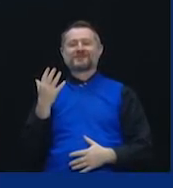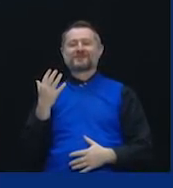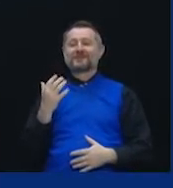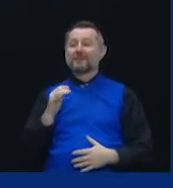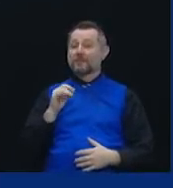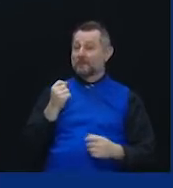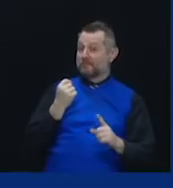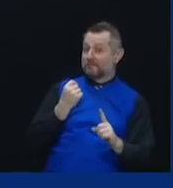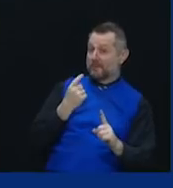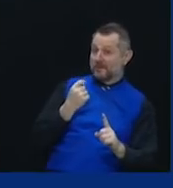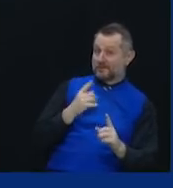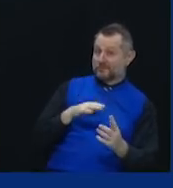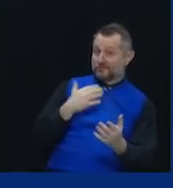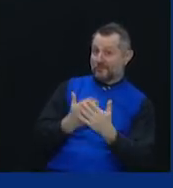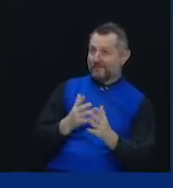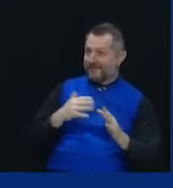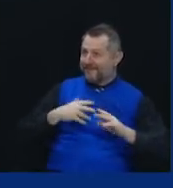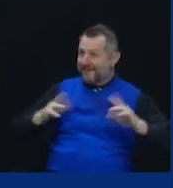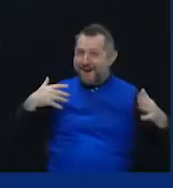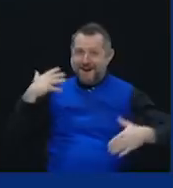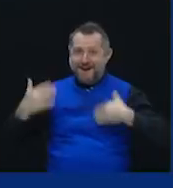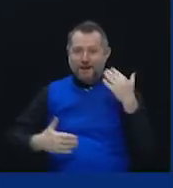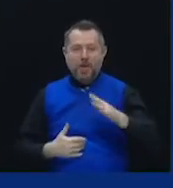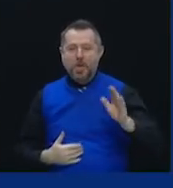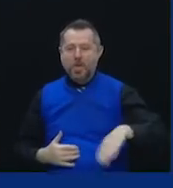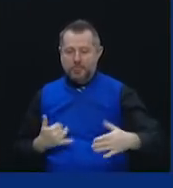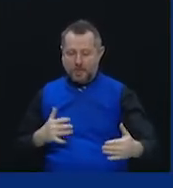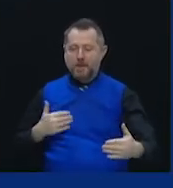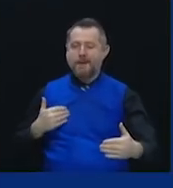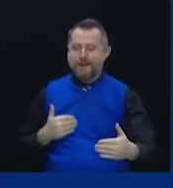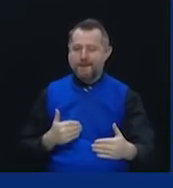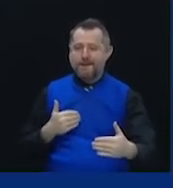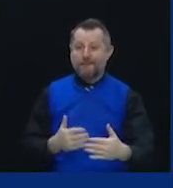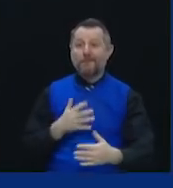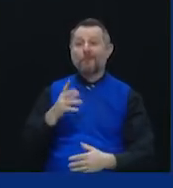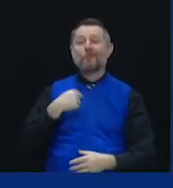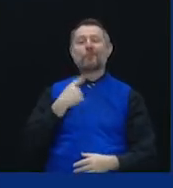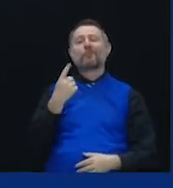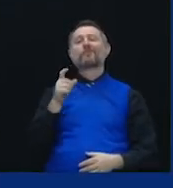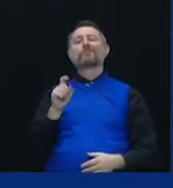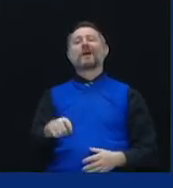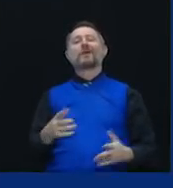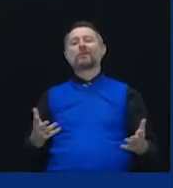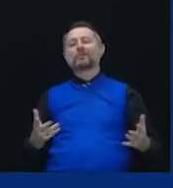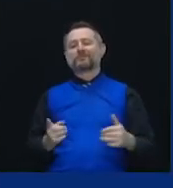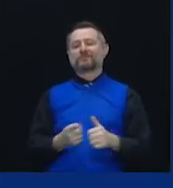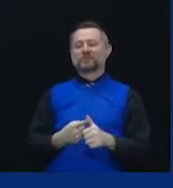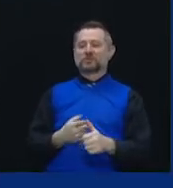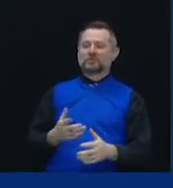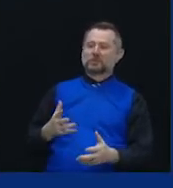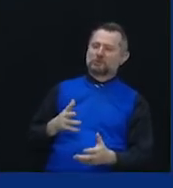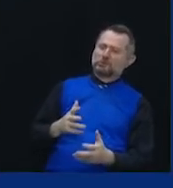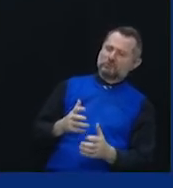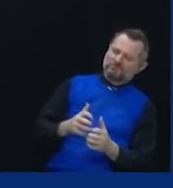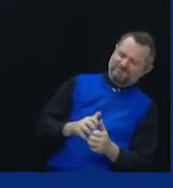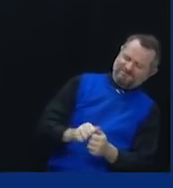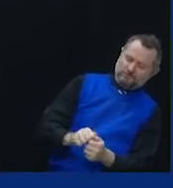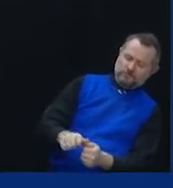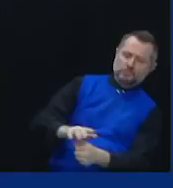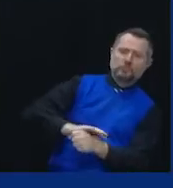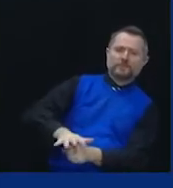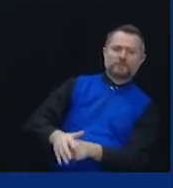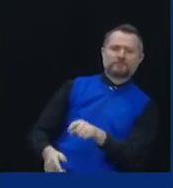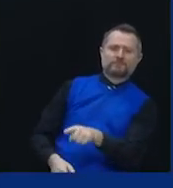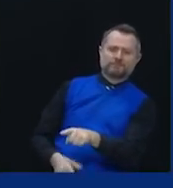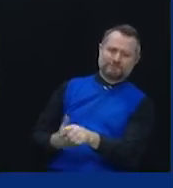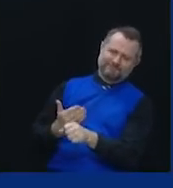yet. We're not there until we have crushed COVID. I was on a call with the White